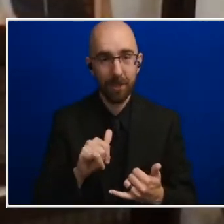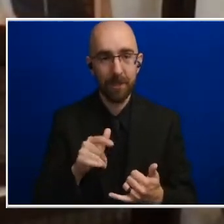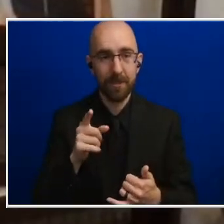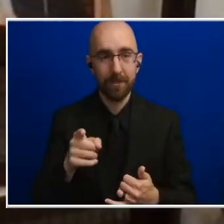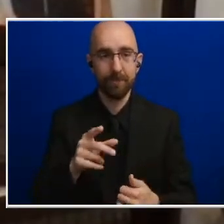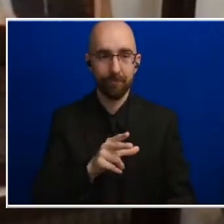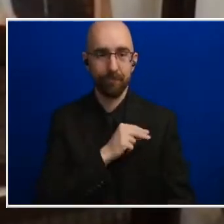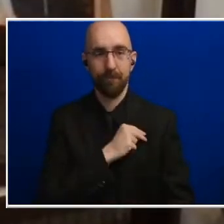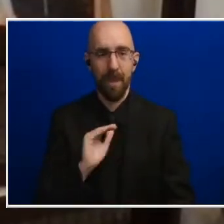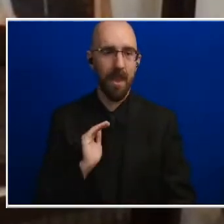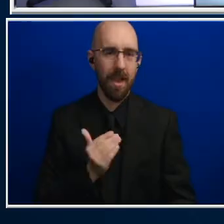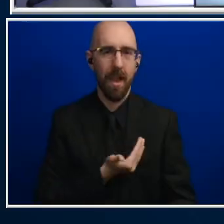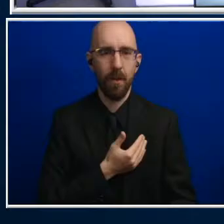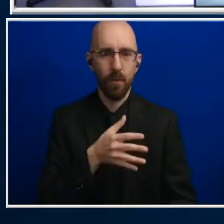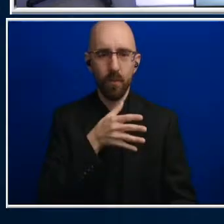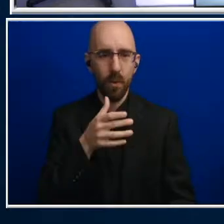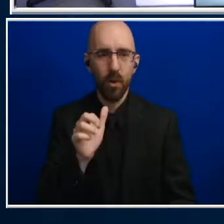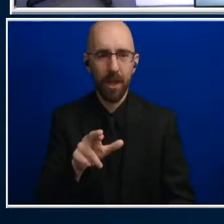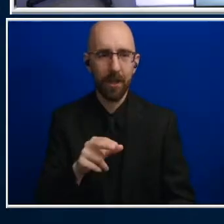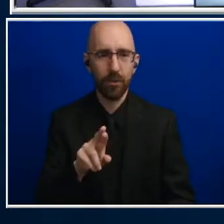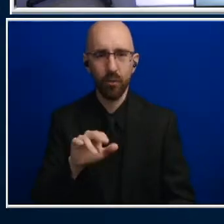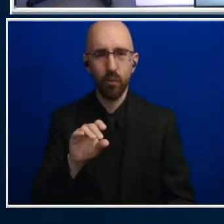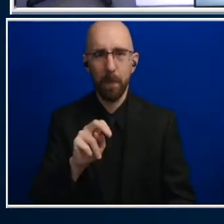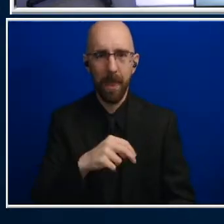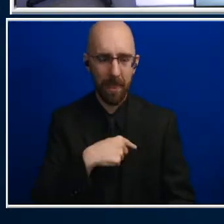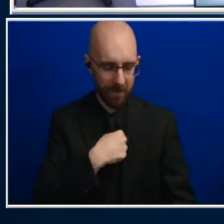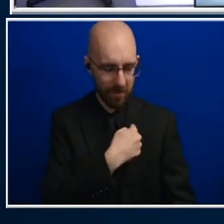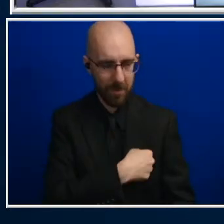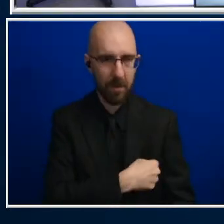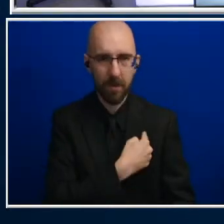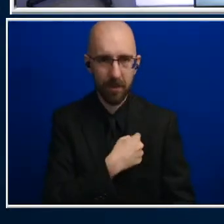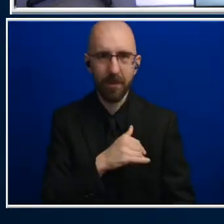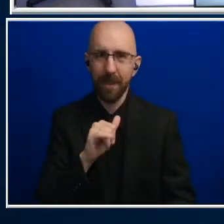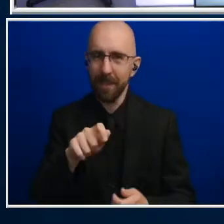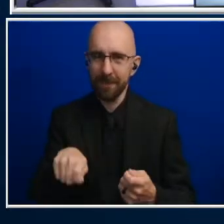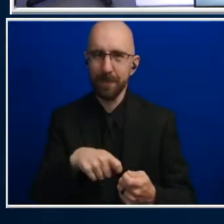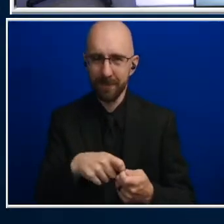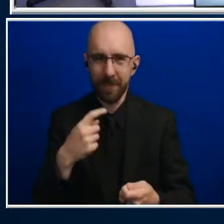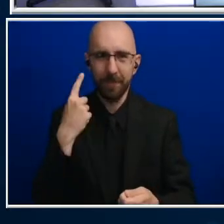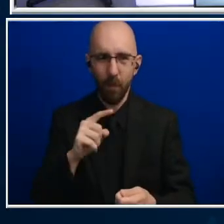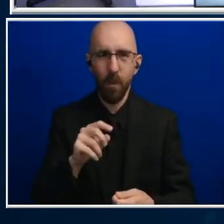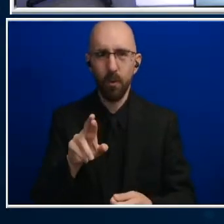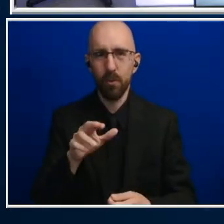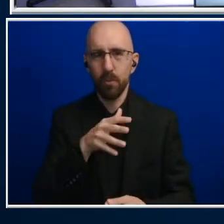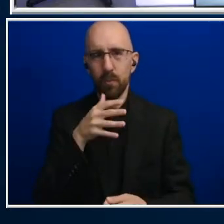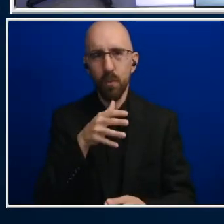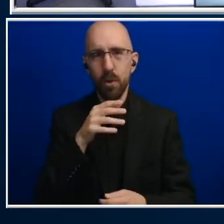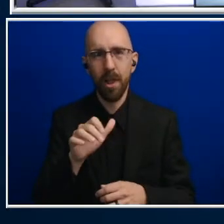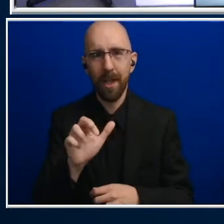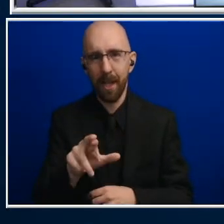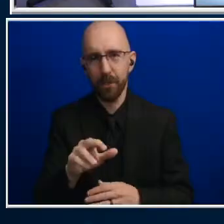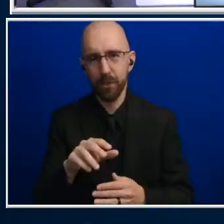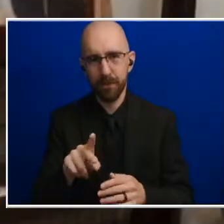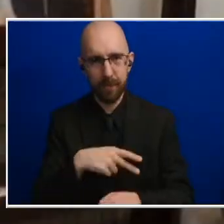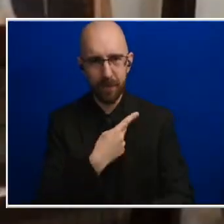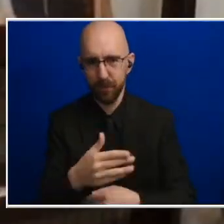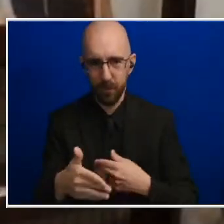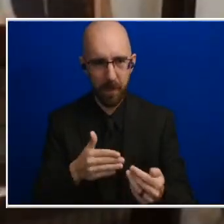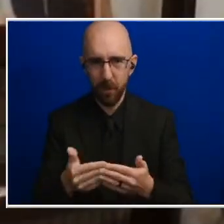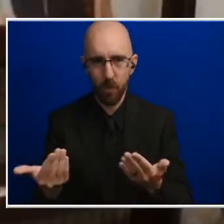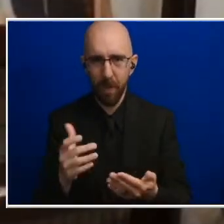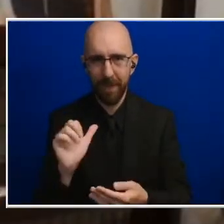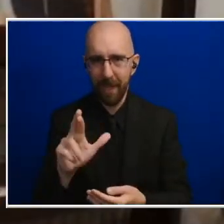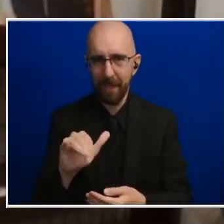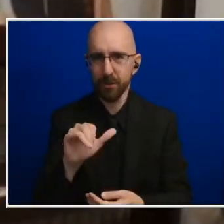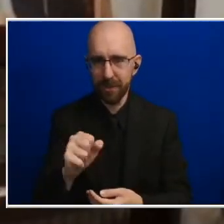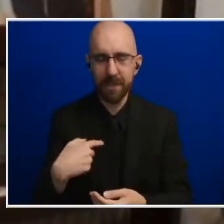our rural cancer ribbon. And so that's specific for rural cancer patients. No matter what the cancer is, there's, like we've